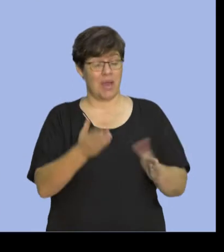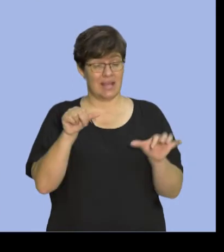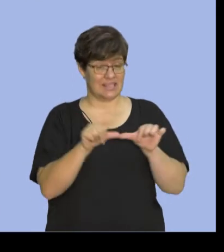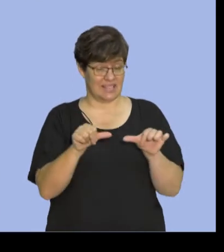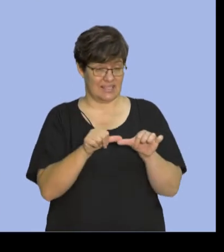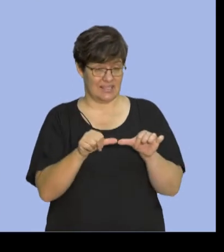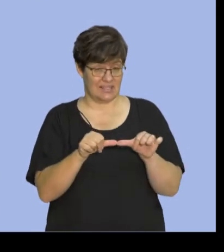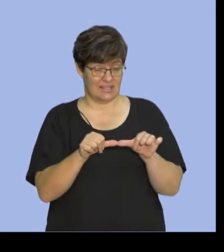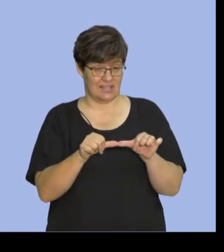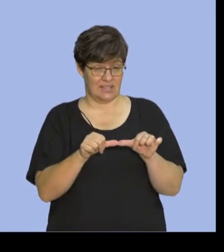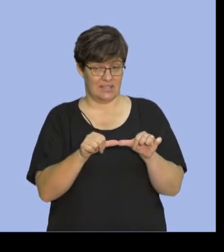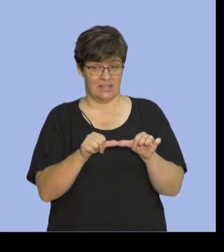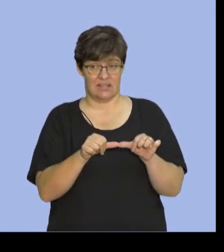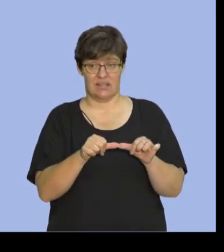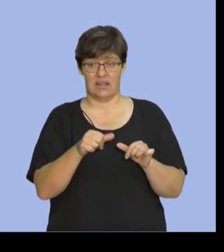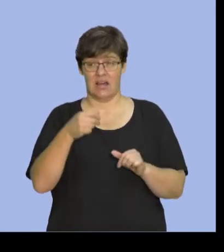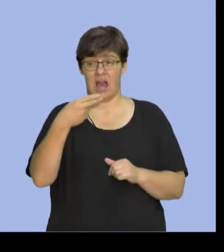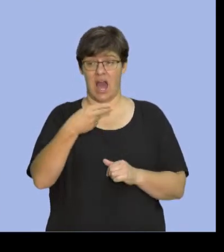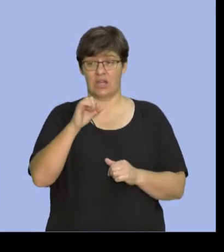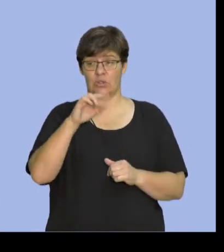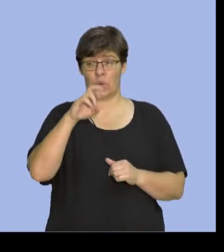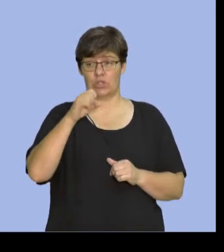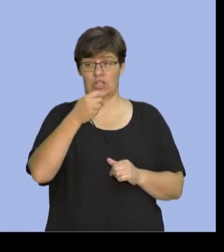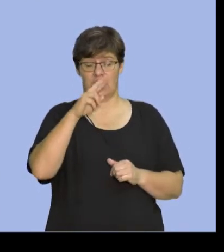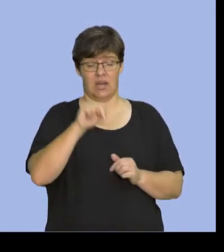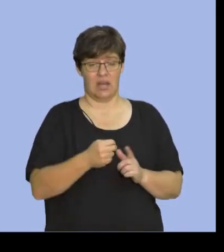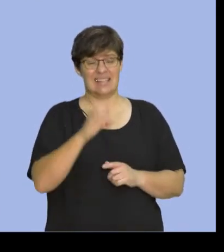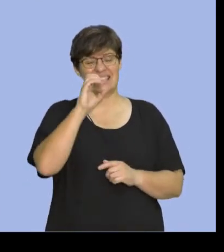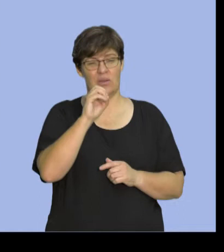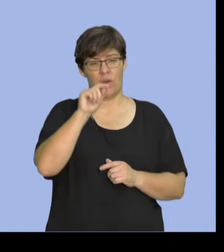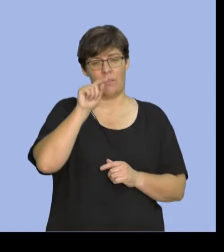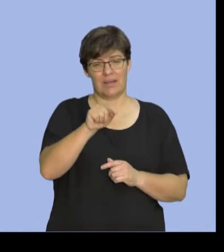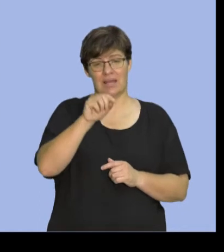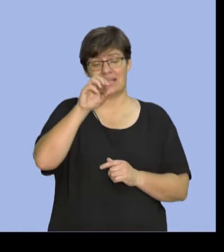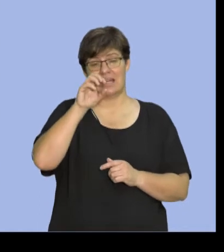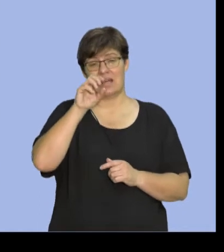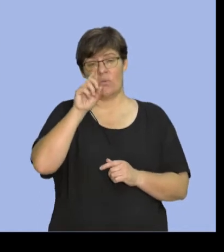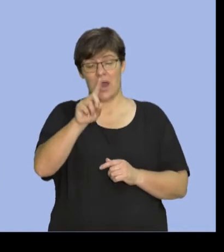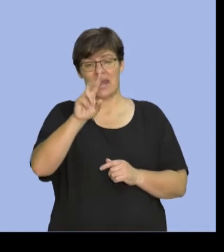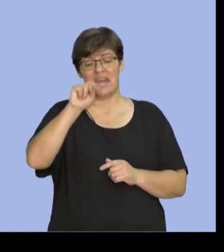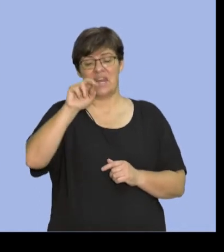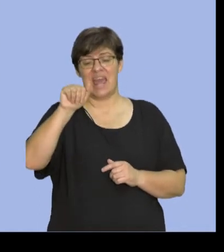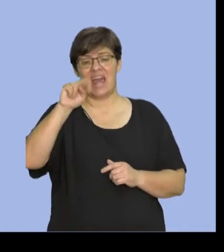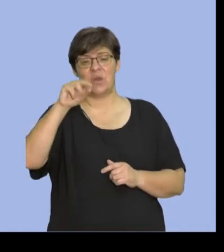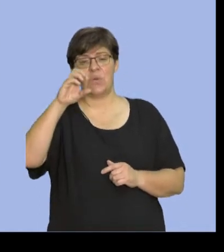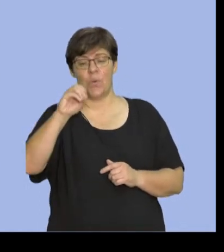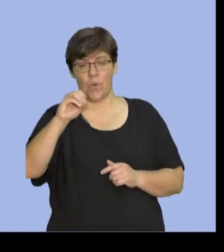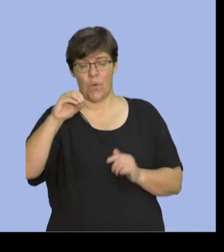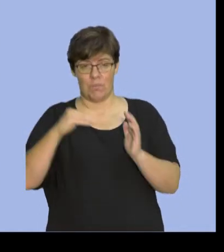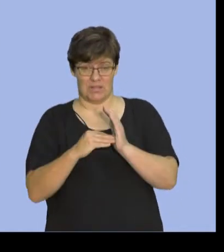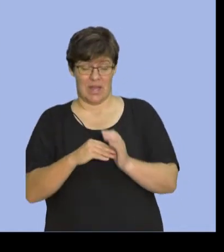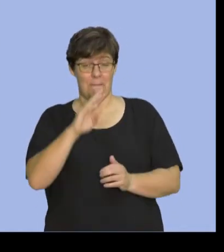a hydrogen atom, which would be 0.1 nanometer. So we've gone from micrometers